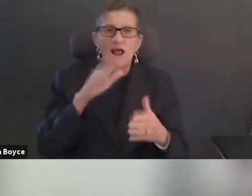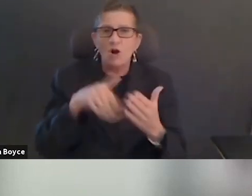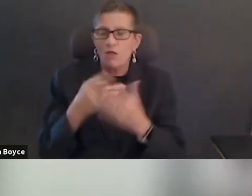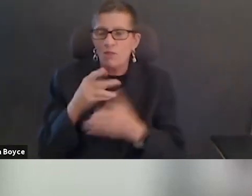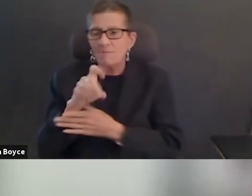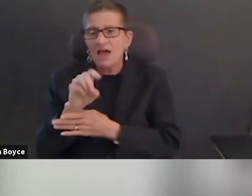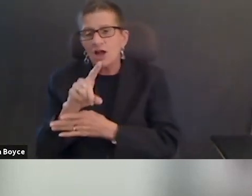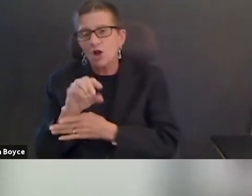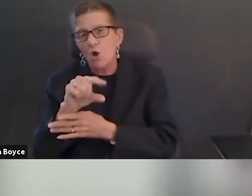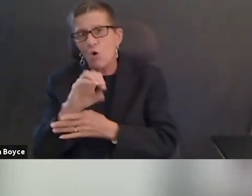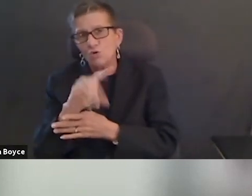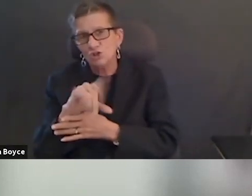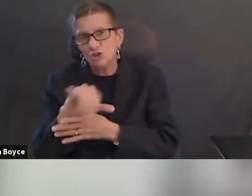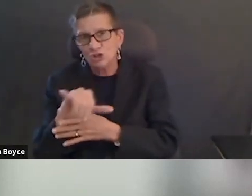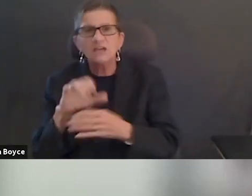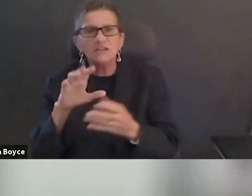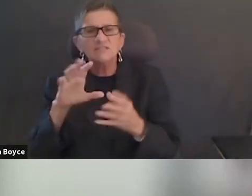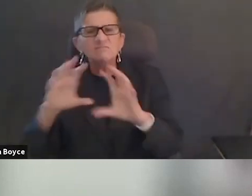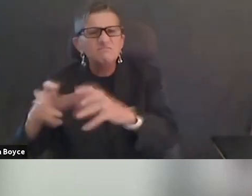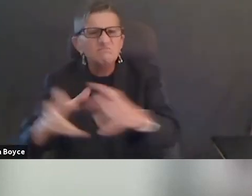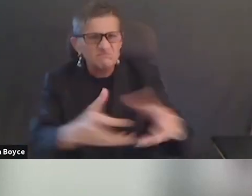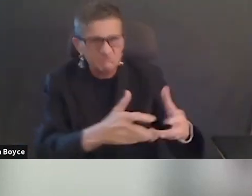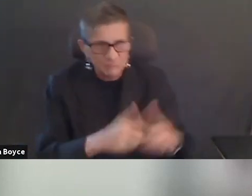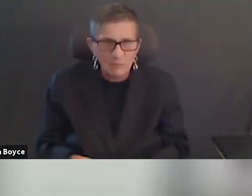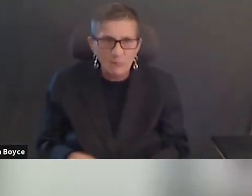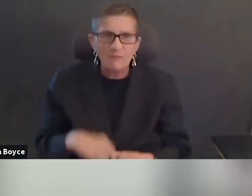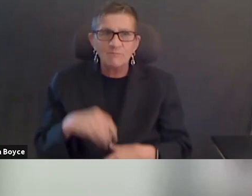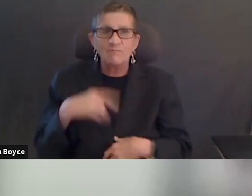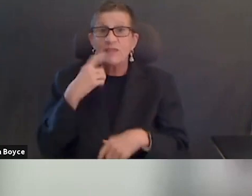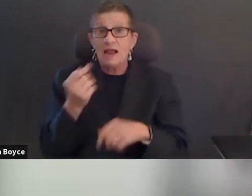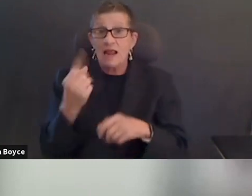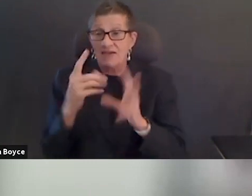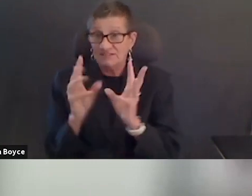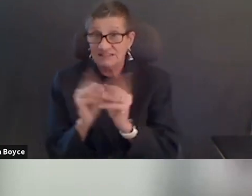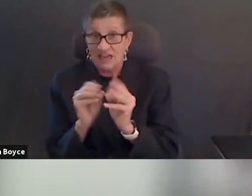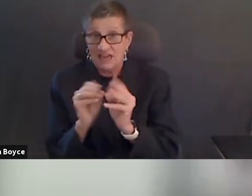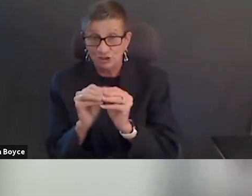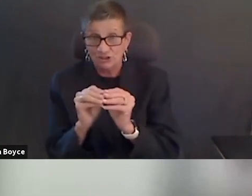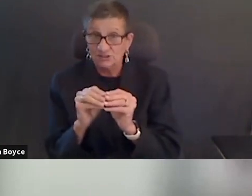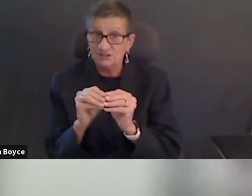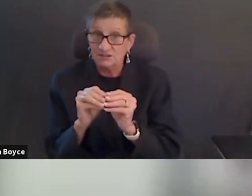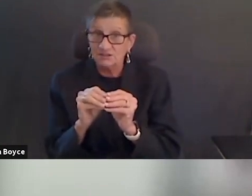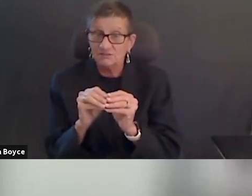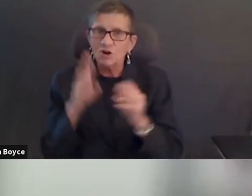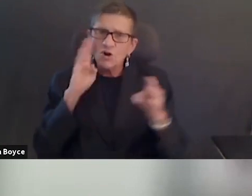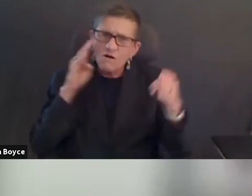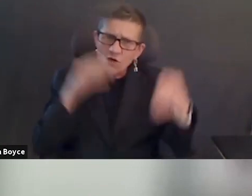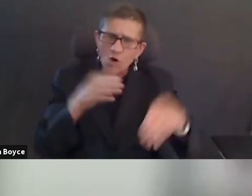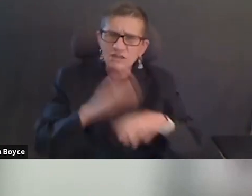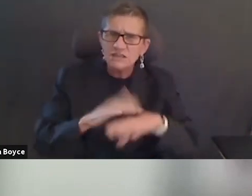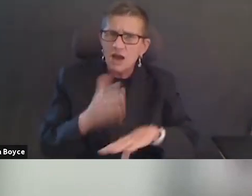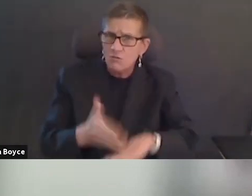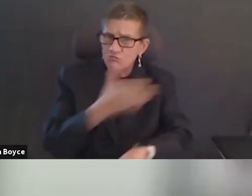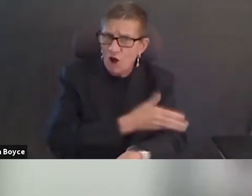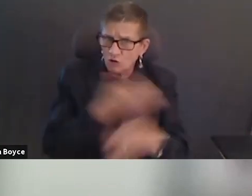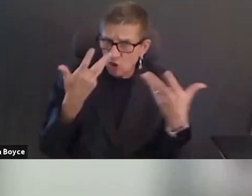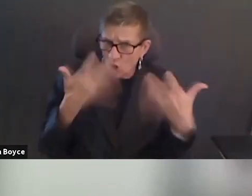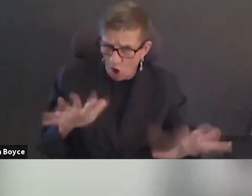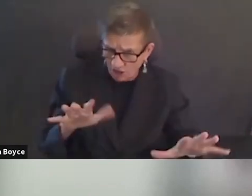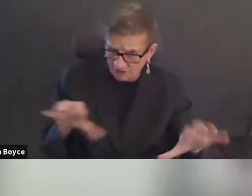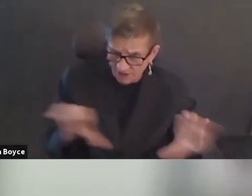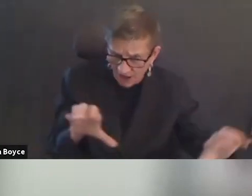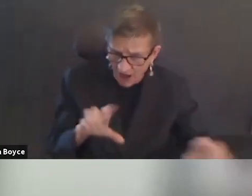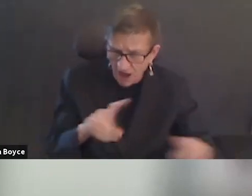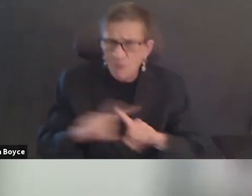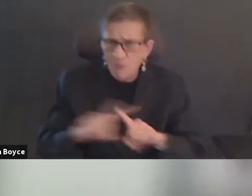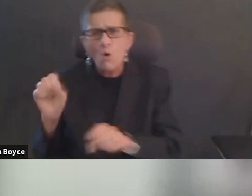subgroups. The 11 sessions of Toward an Anti-Ableist Academy focus on the progress made and the work still to be